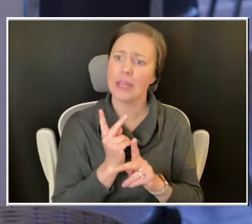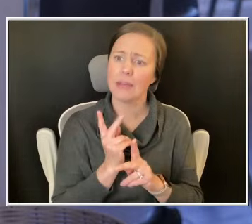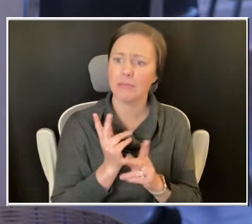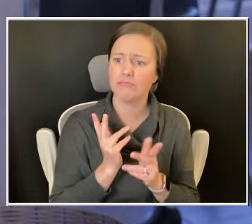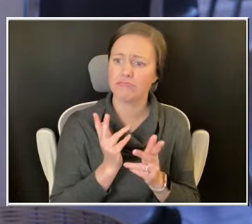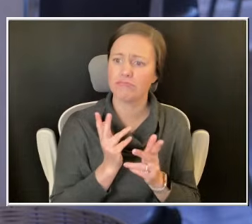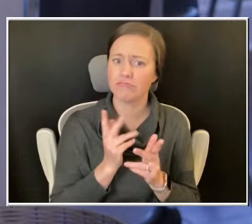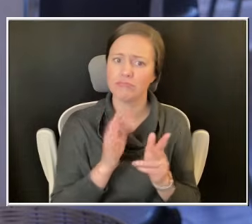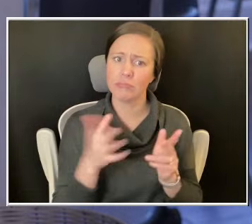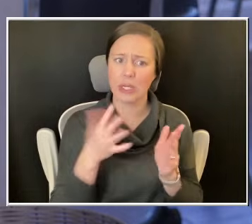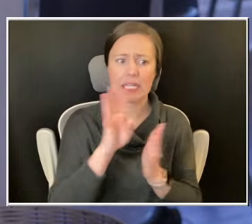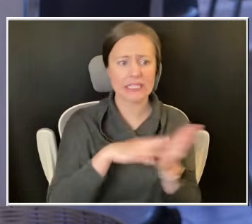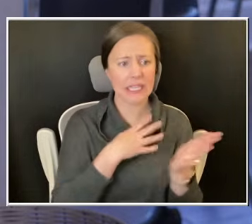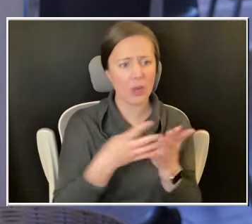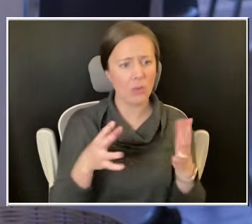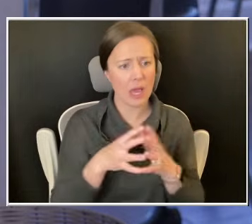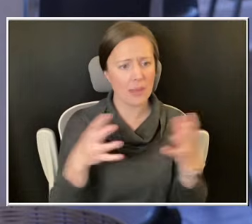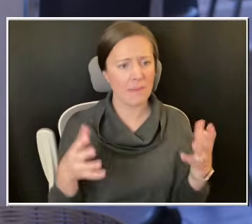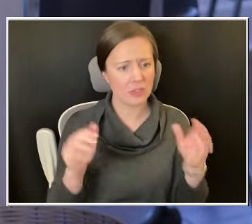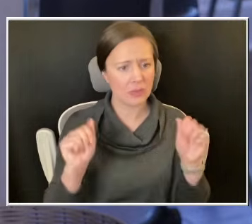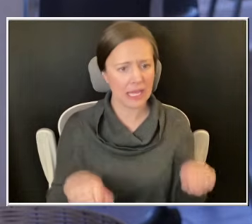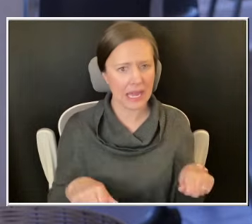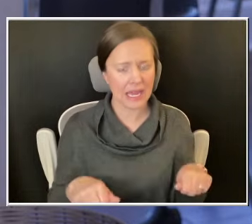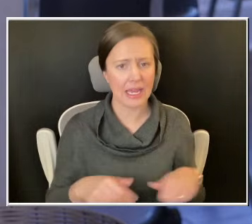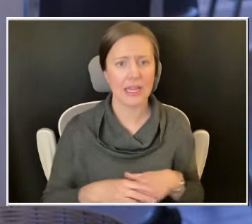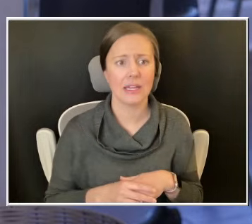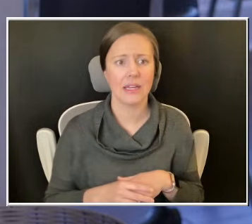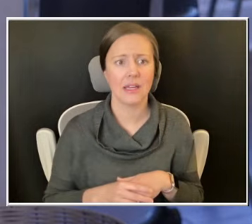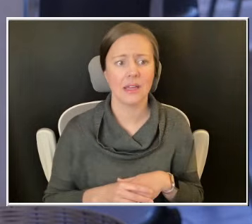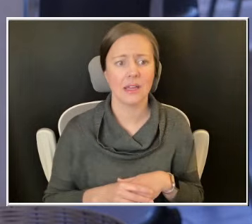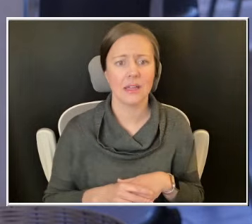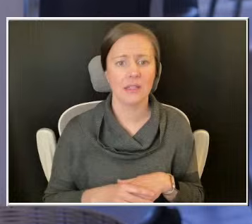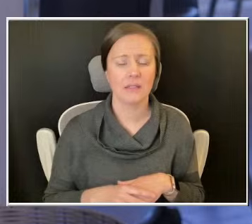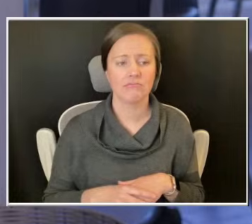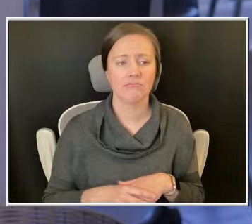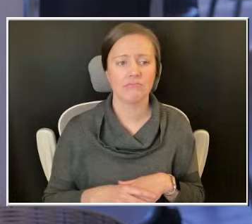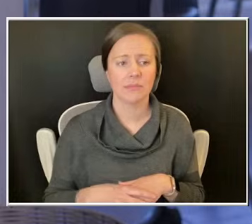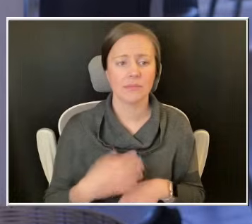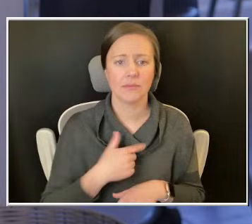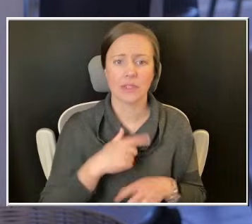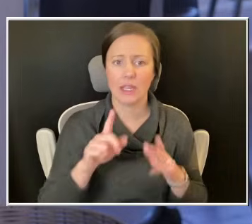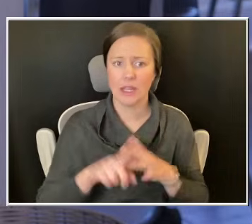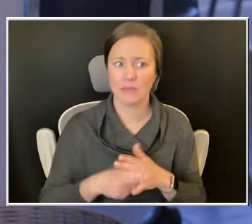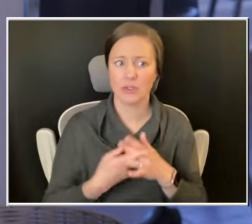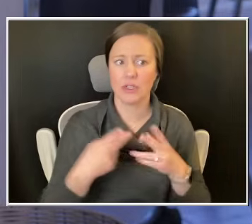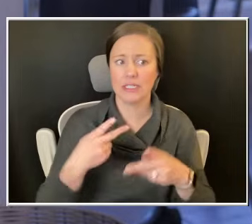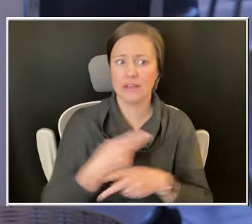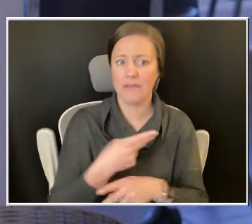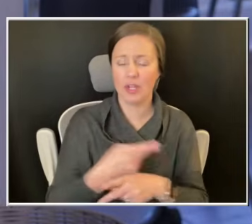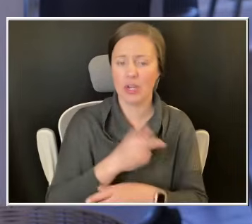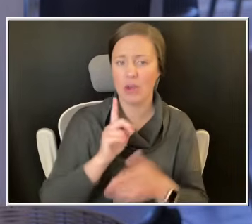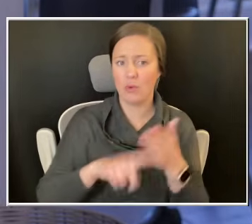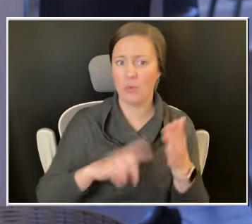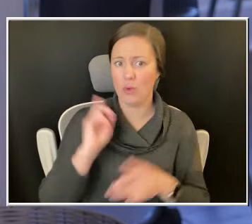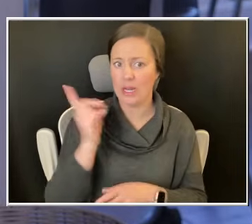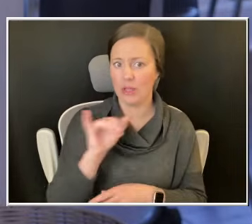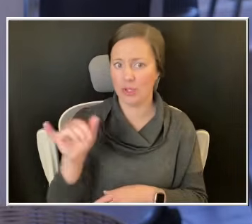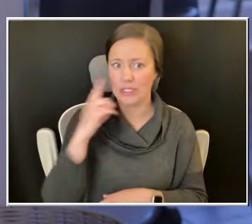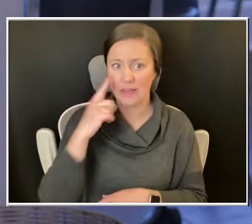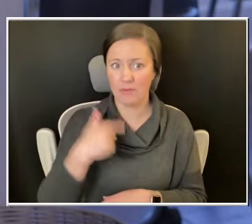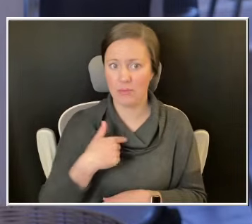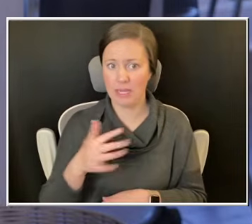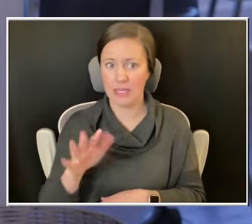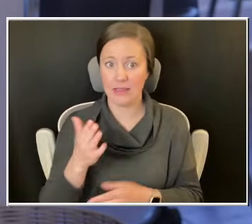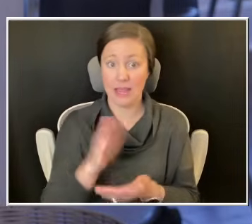scheduled as much as we can. I'm starting to figure out what it looks like for me to cook